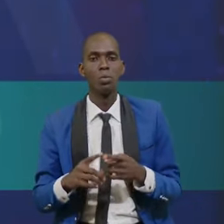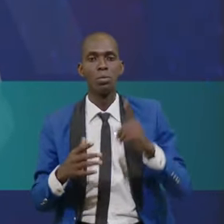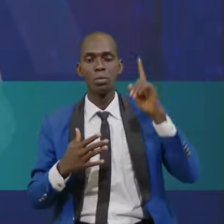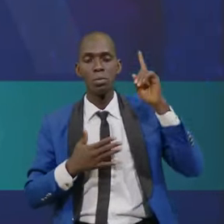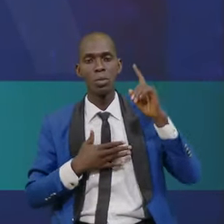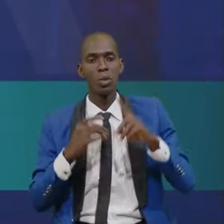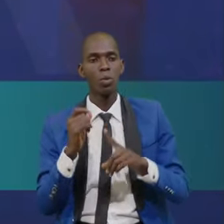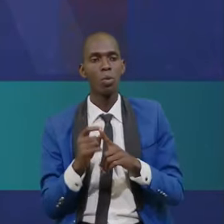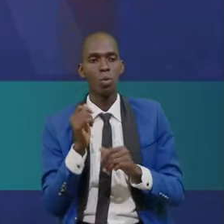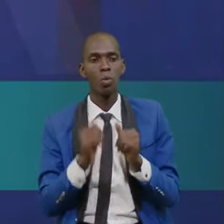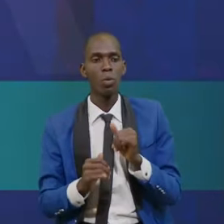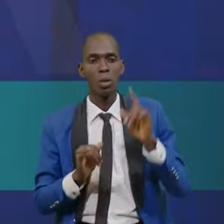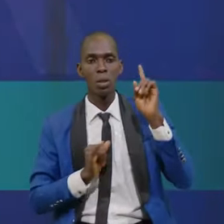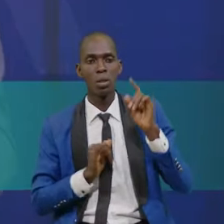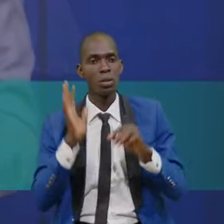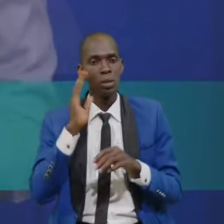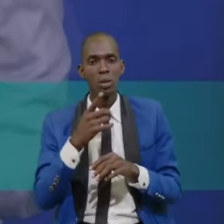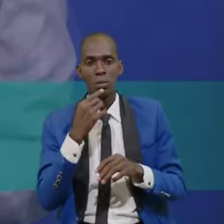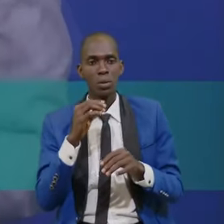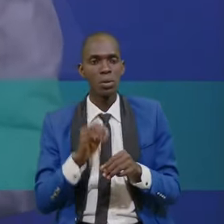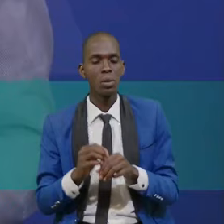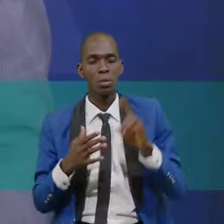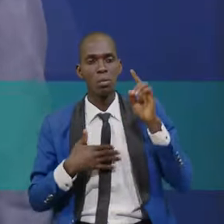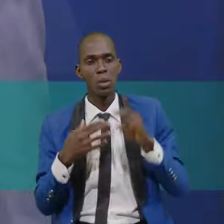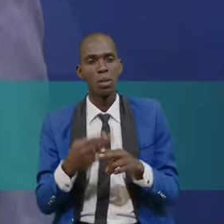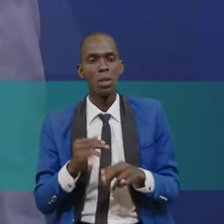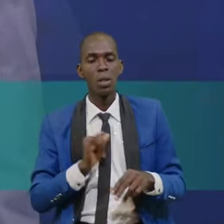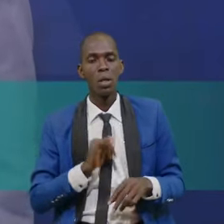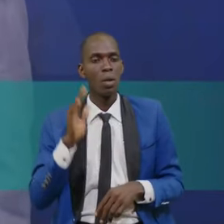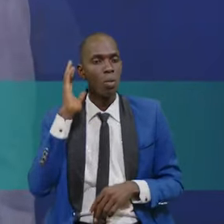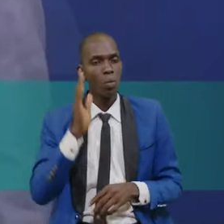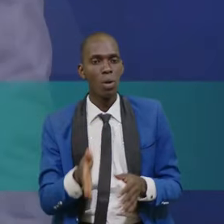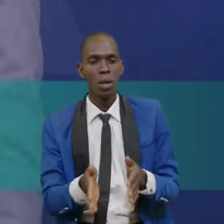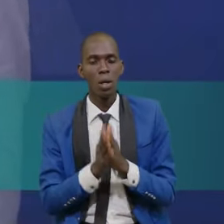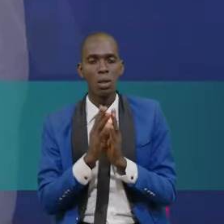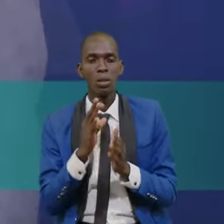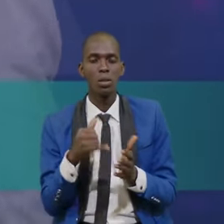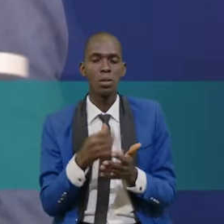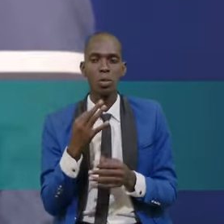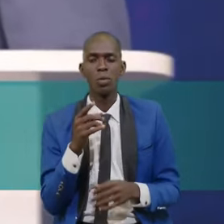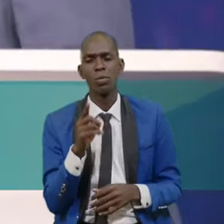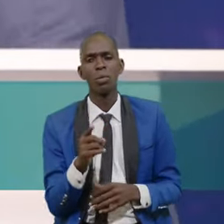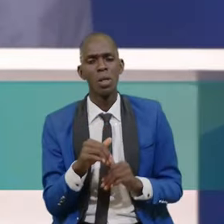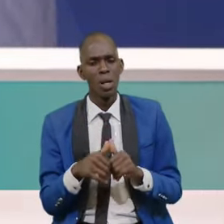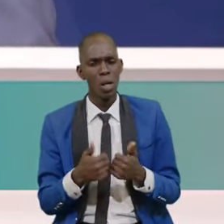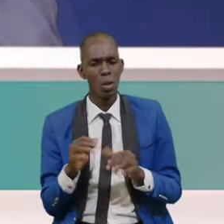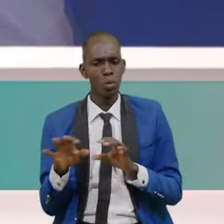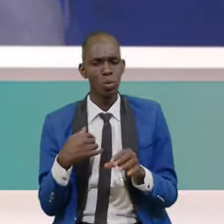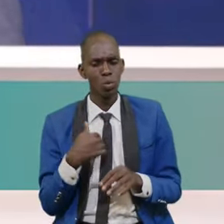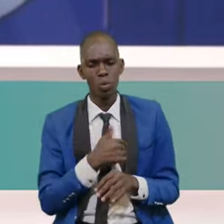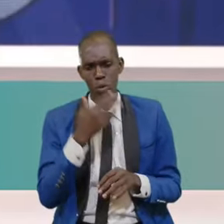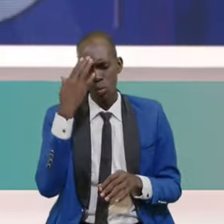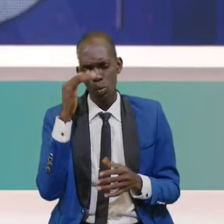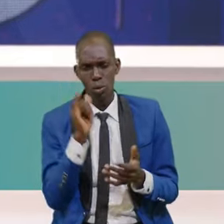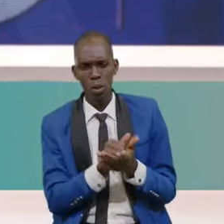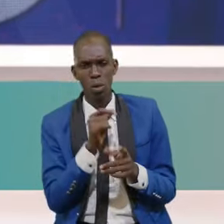speak in my name, I will require it of him." How do we know that he's talking about Christ? Look